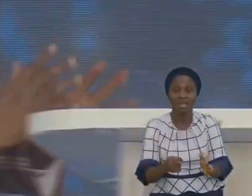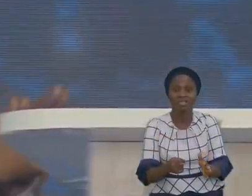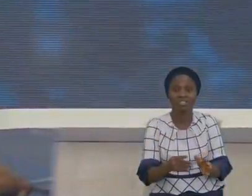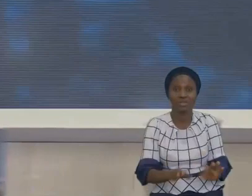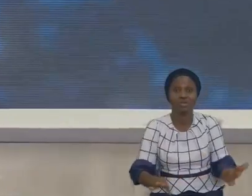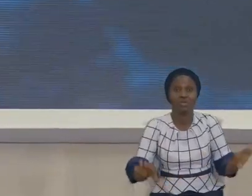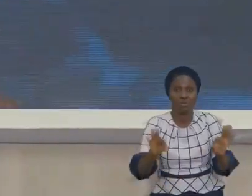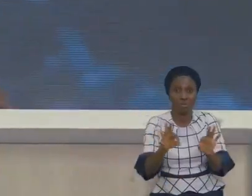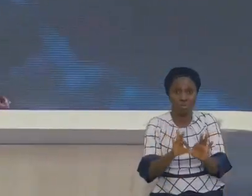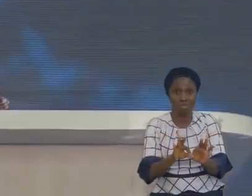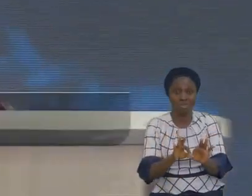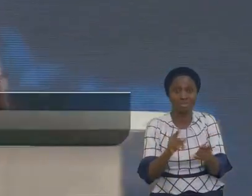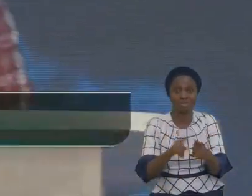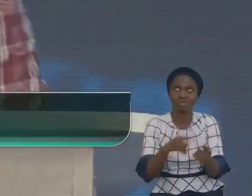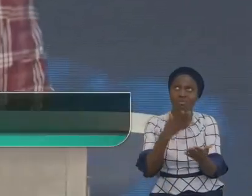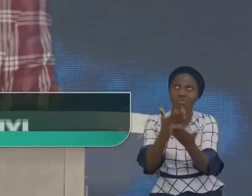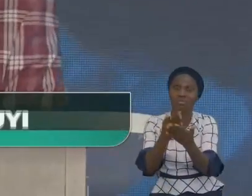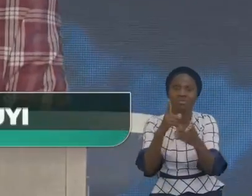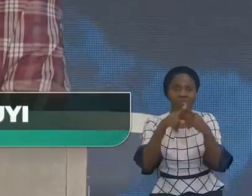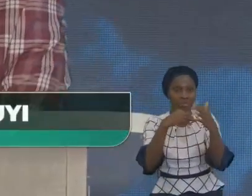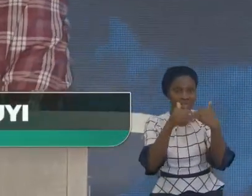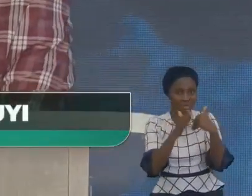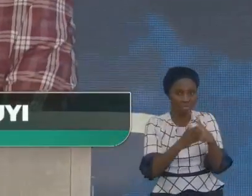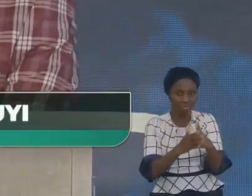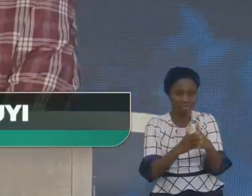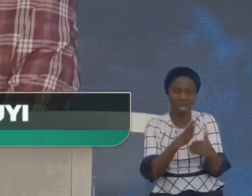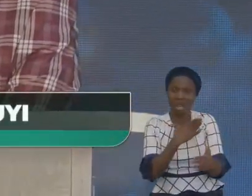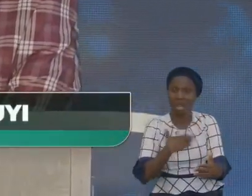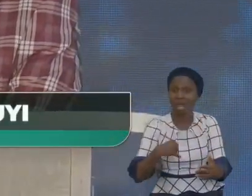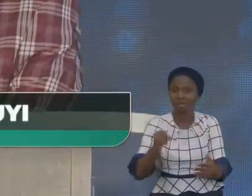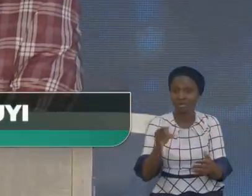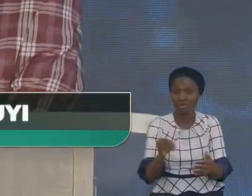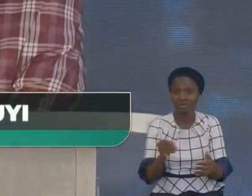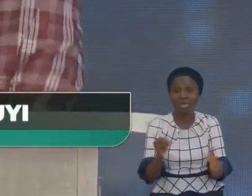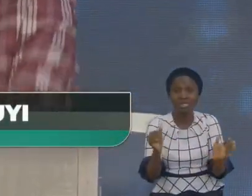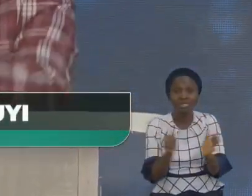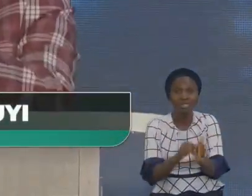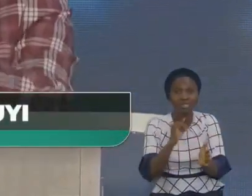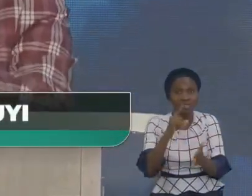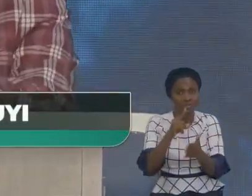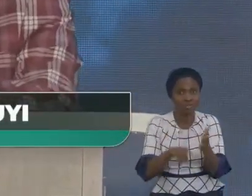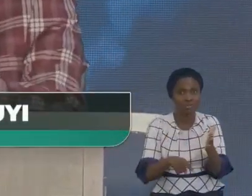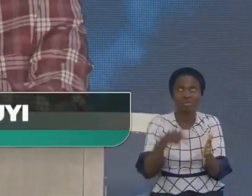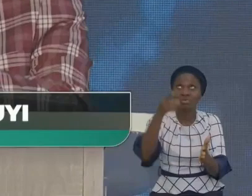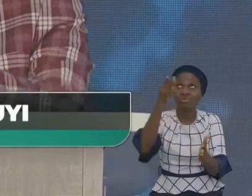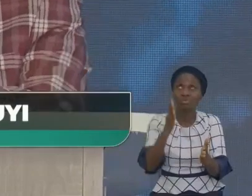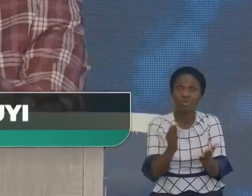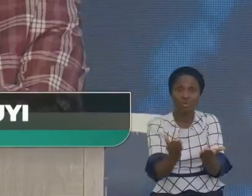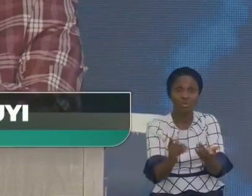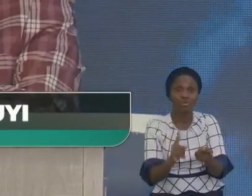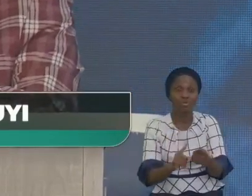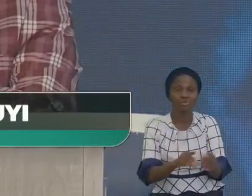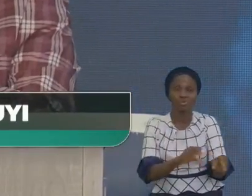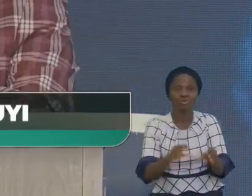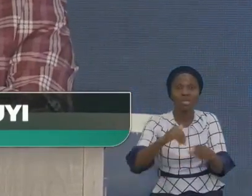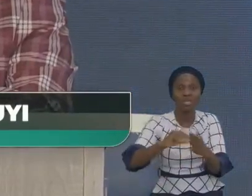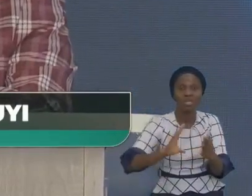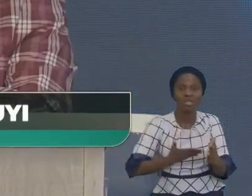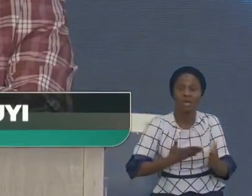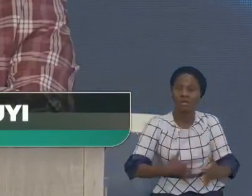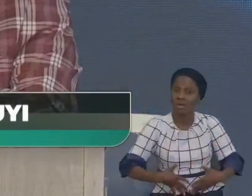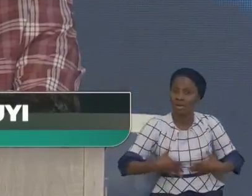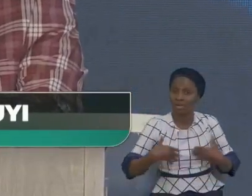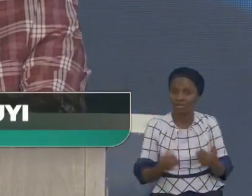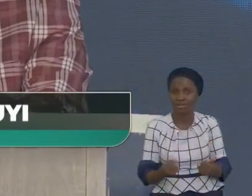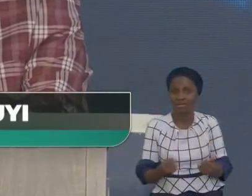what God wants to do in our lives, so that the edges around our